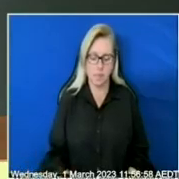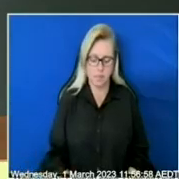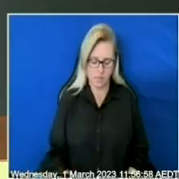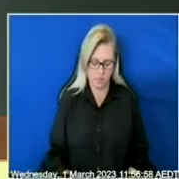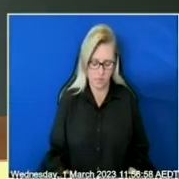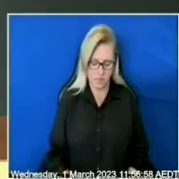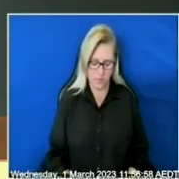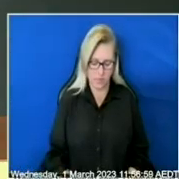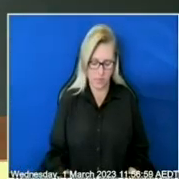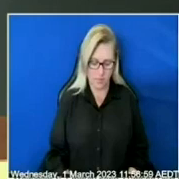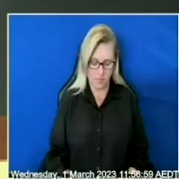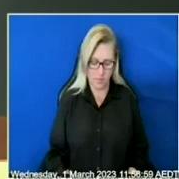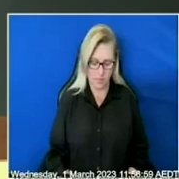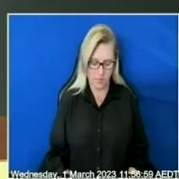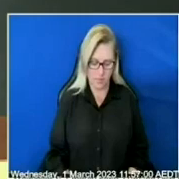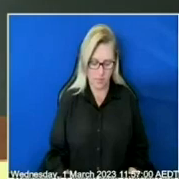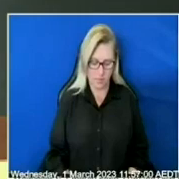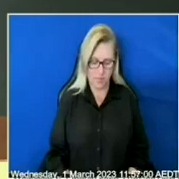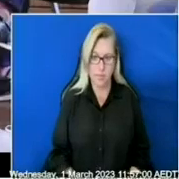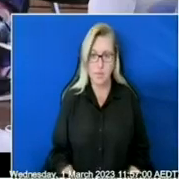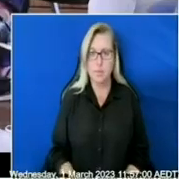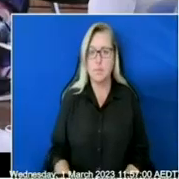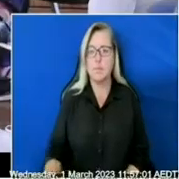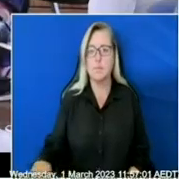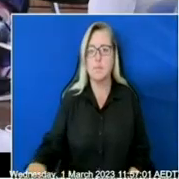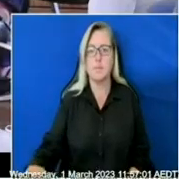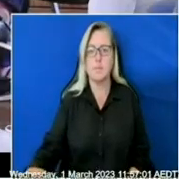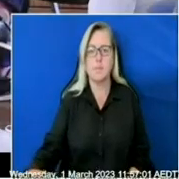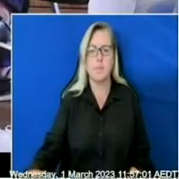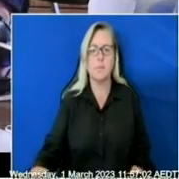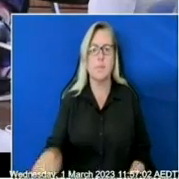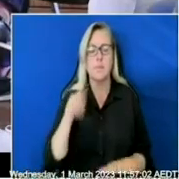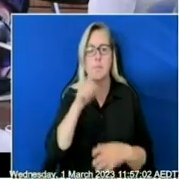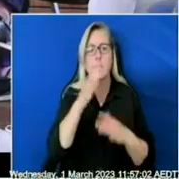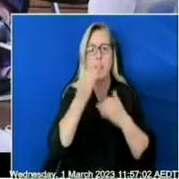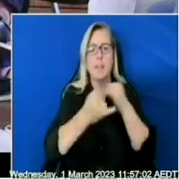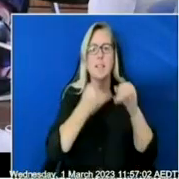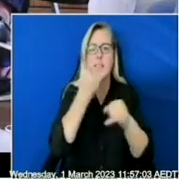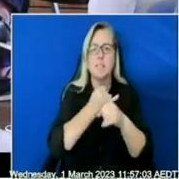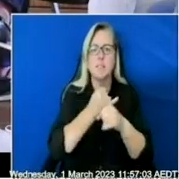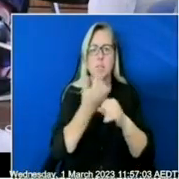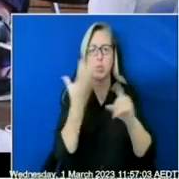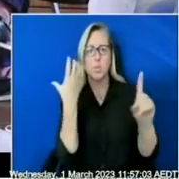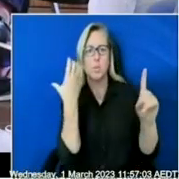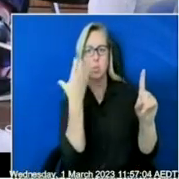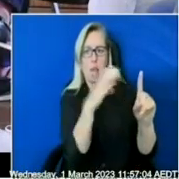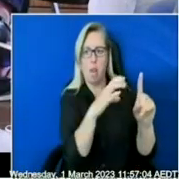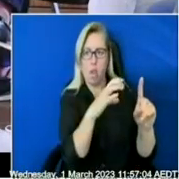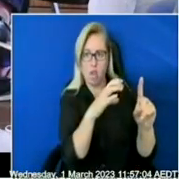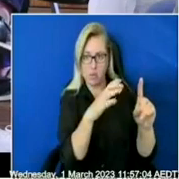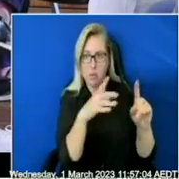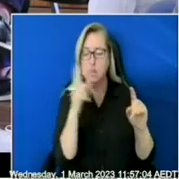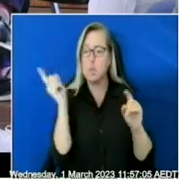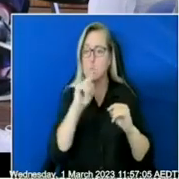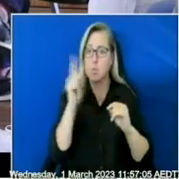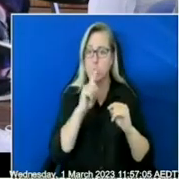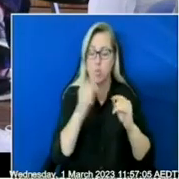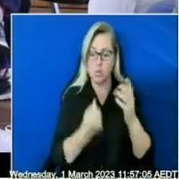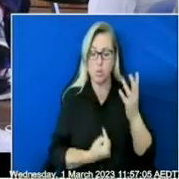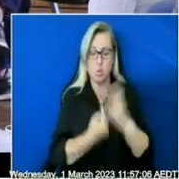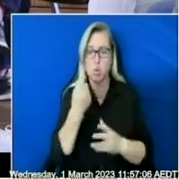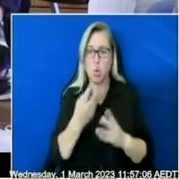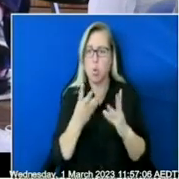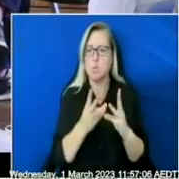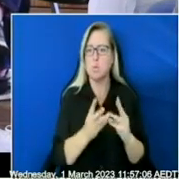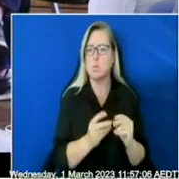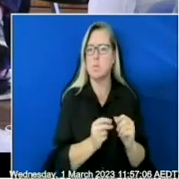The international spotlight, because you wouldn't want a watered-down version of what's happening here. Yeah. Because without the UN, we wouldn't have